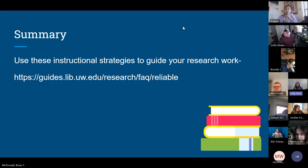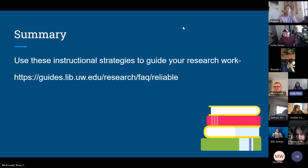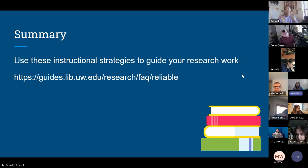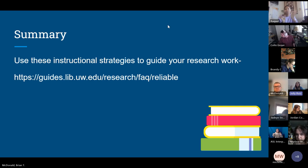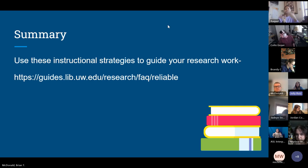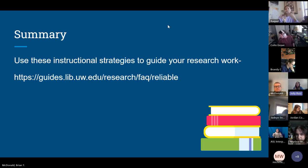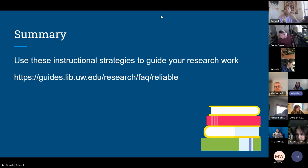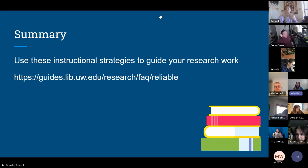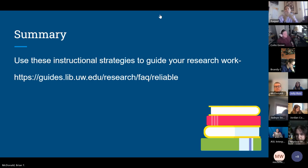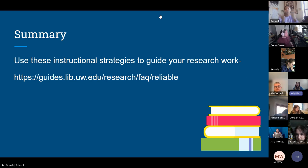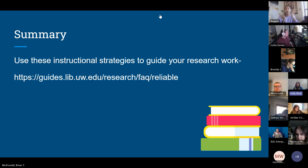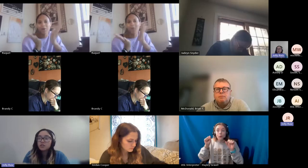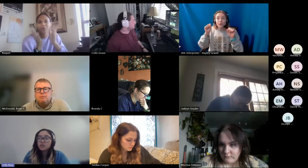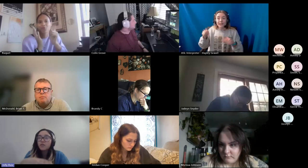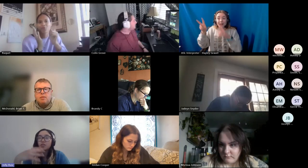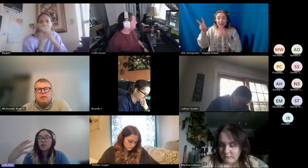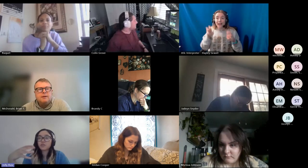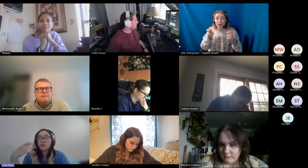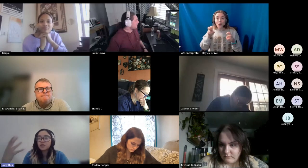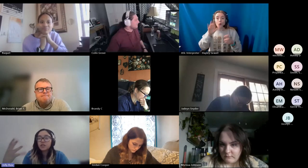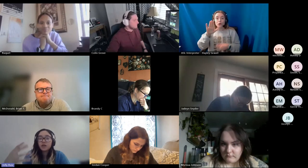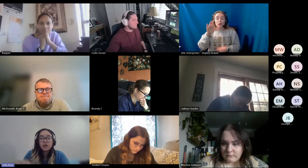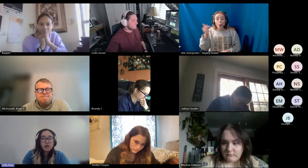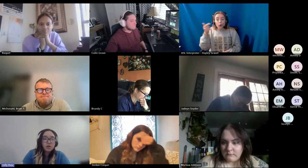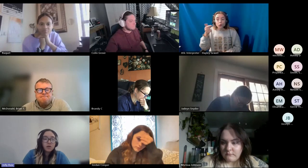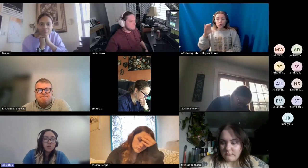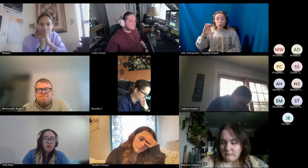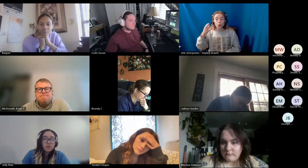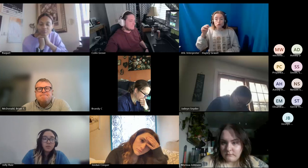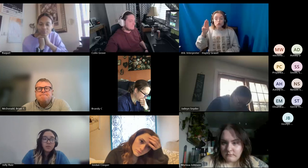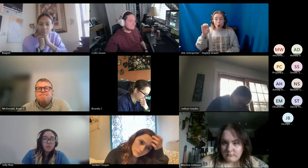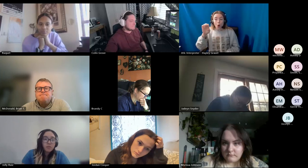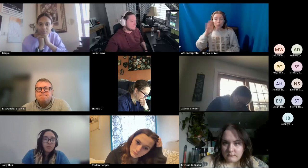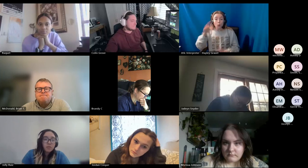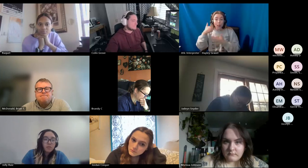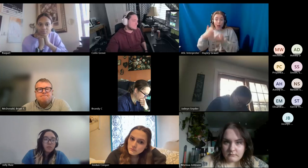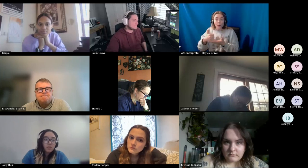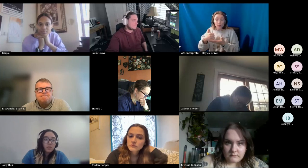with a conversation with the professor and everything else on top of the translator.